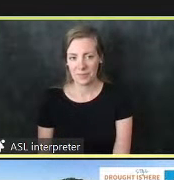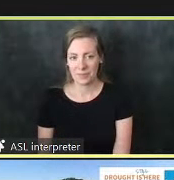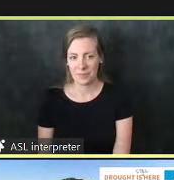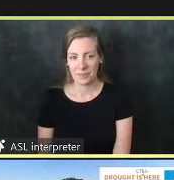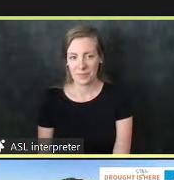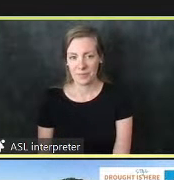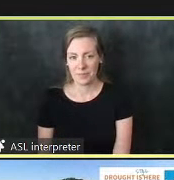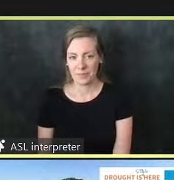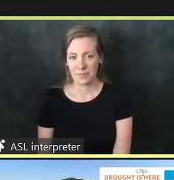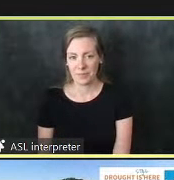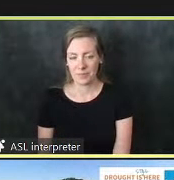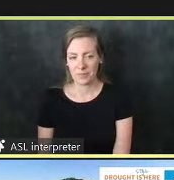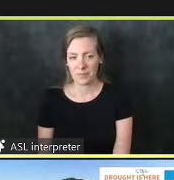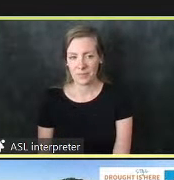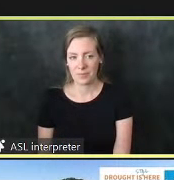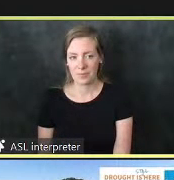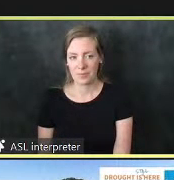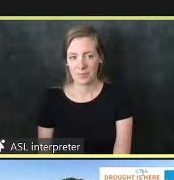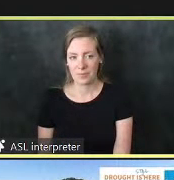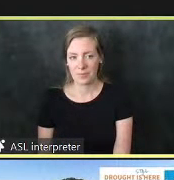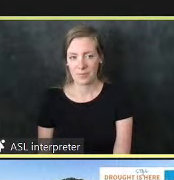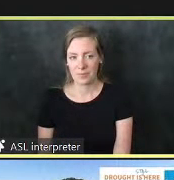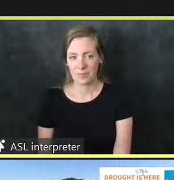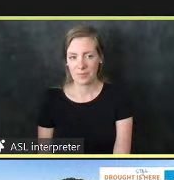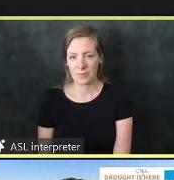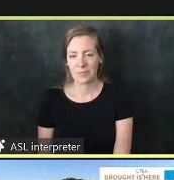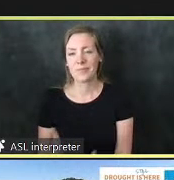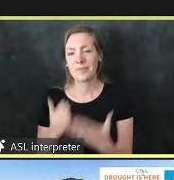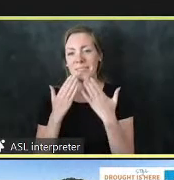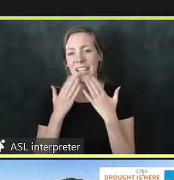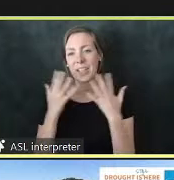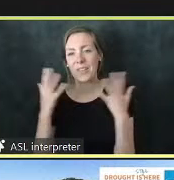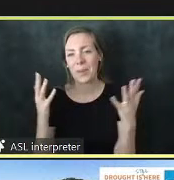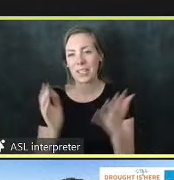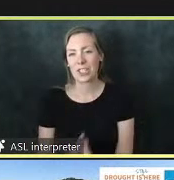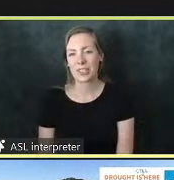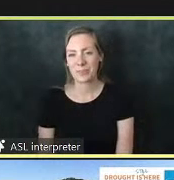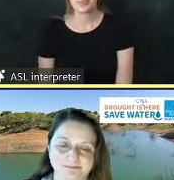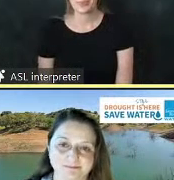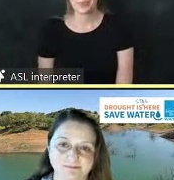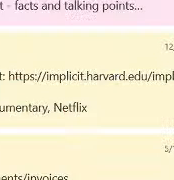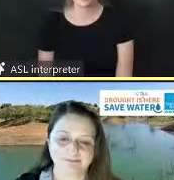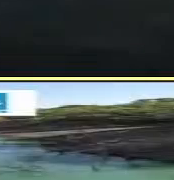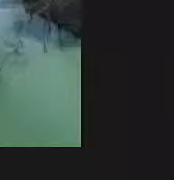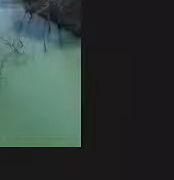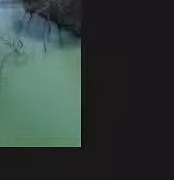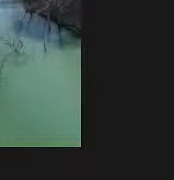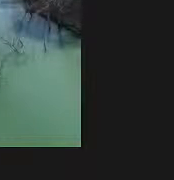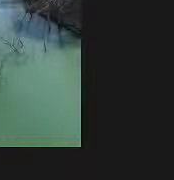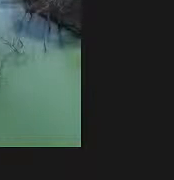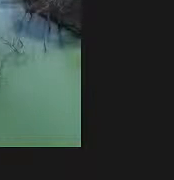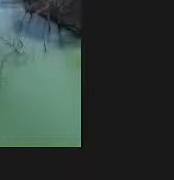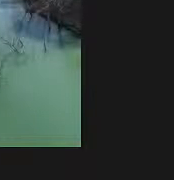para aprender de Next cómo slide. ahorrar agua. Thank you very much. Gracias mucho.